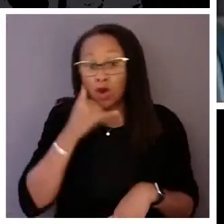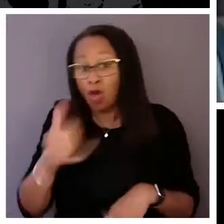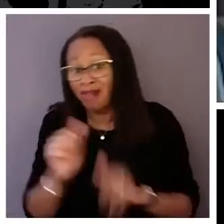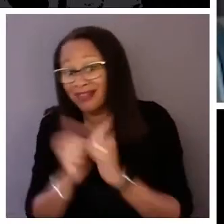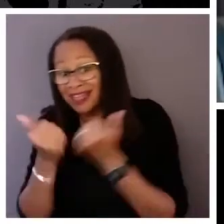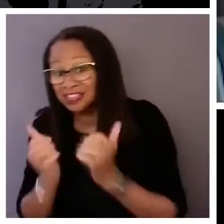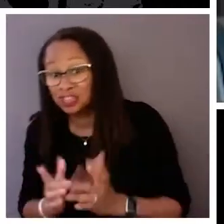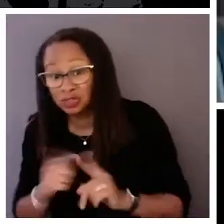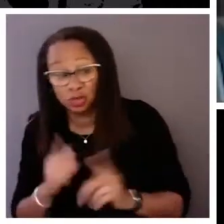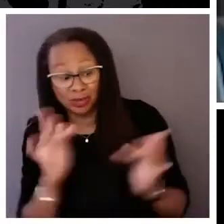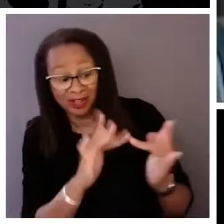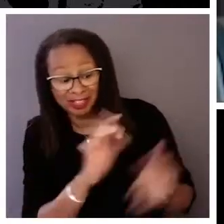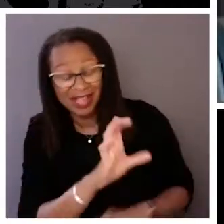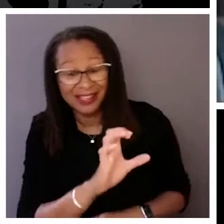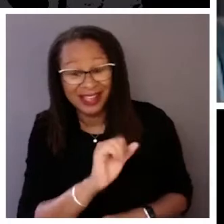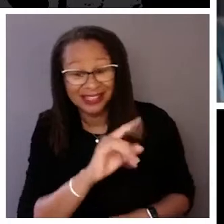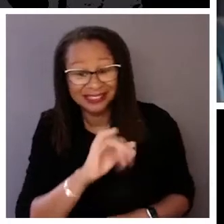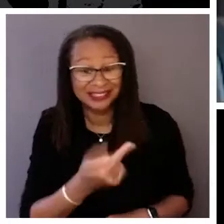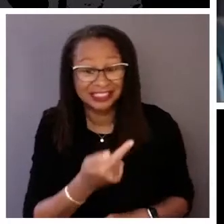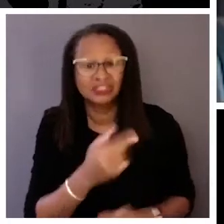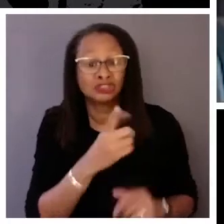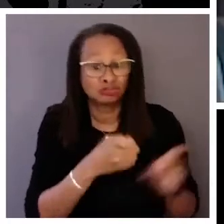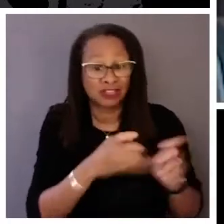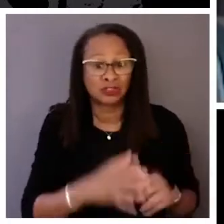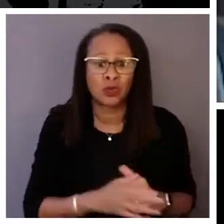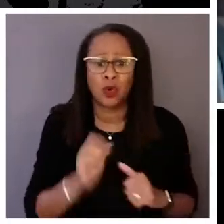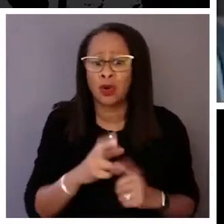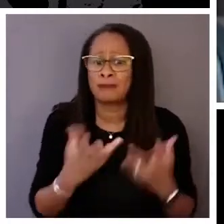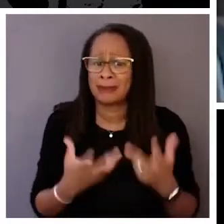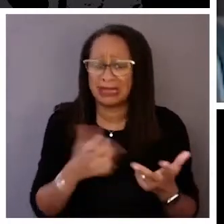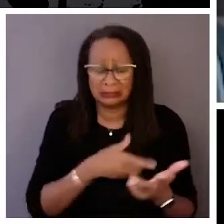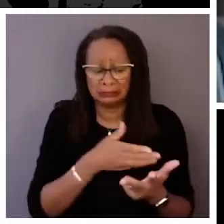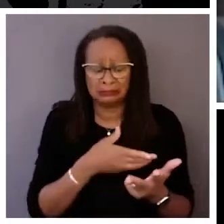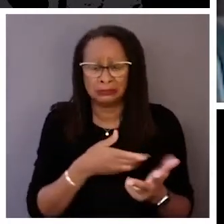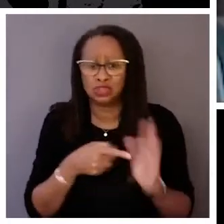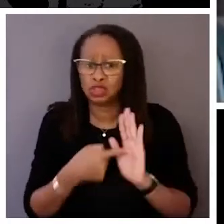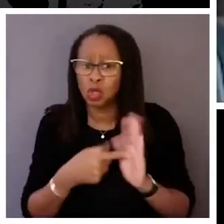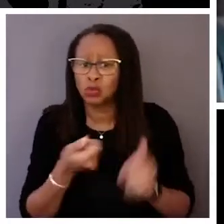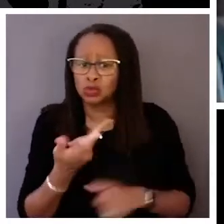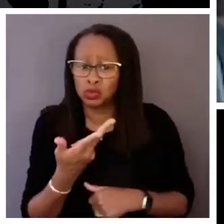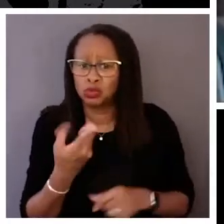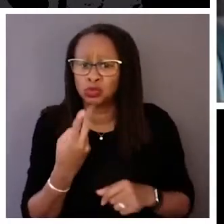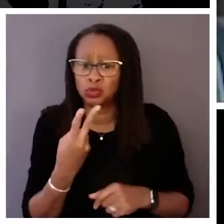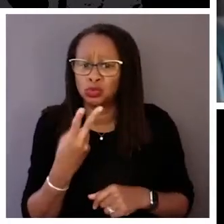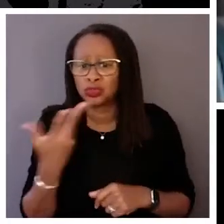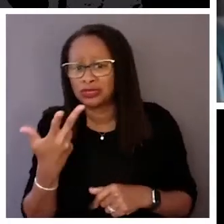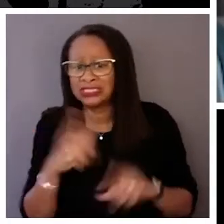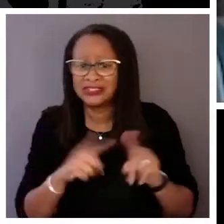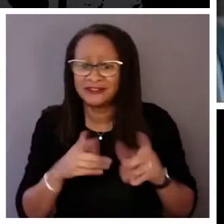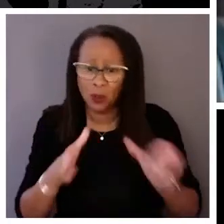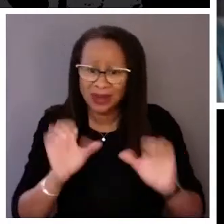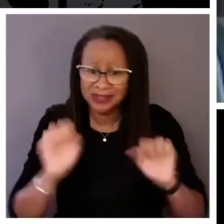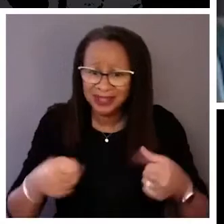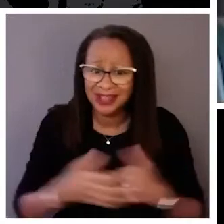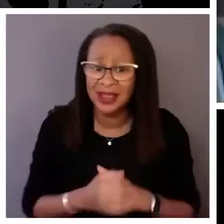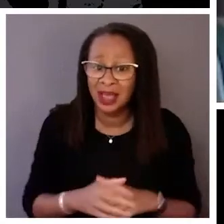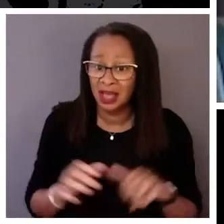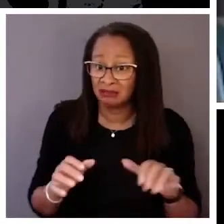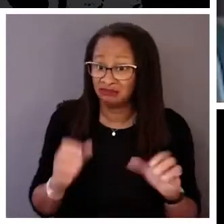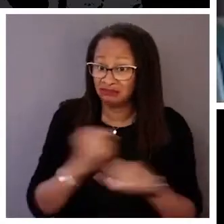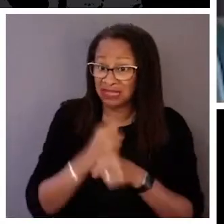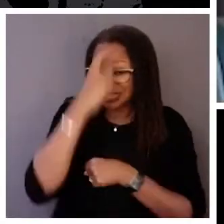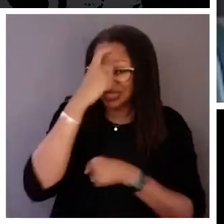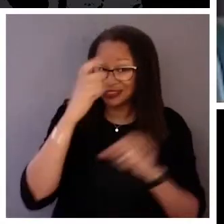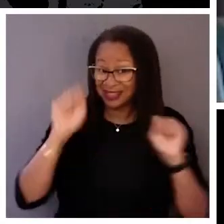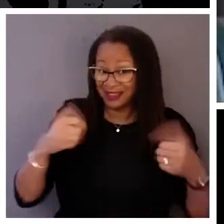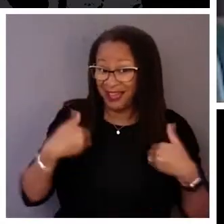questions, or they may want to do it 2 or 3 different ways. Do you think that makes sense, that they can have the opportunity to contact